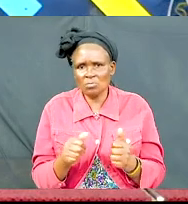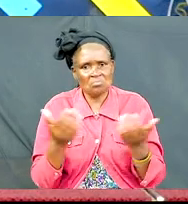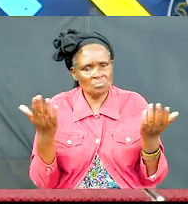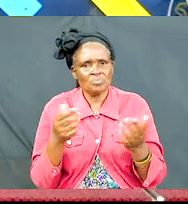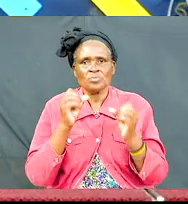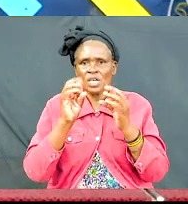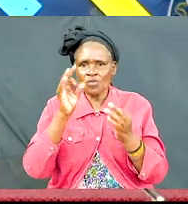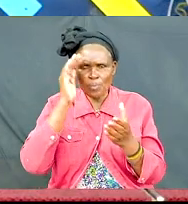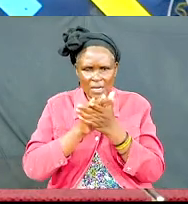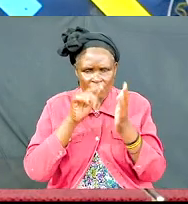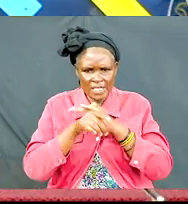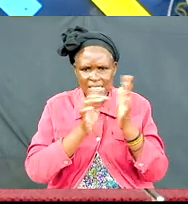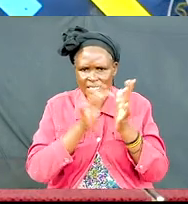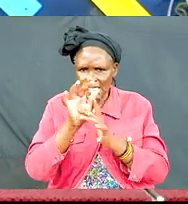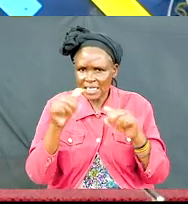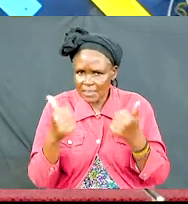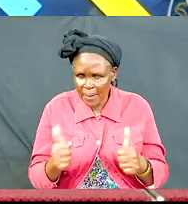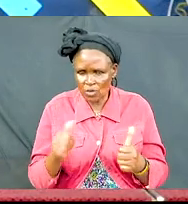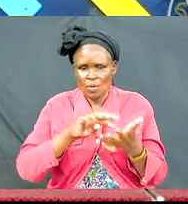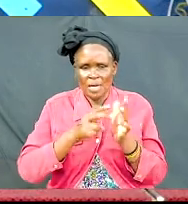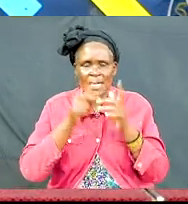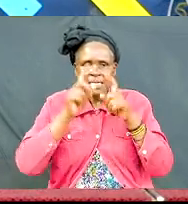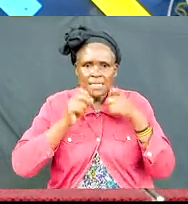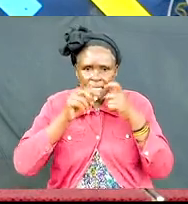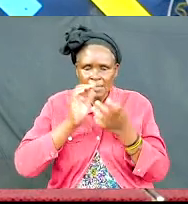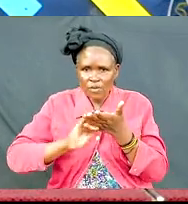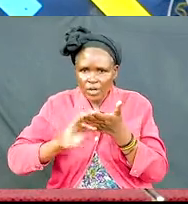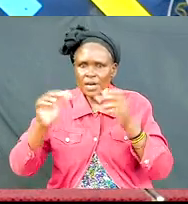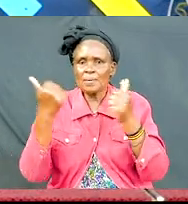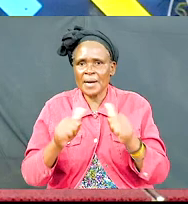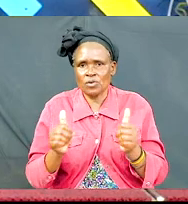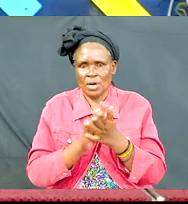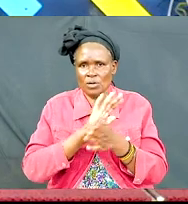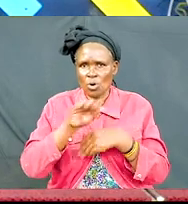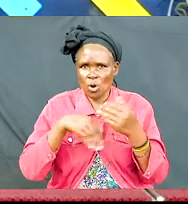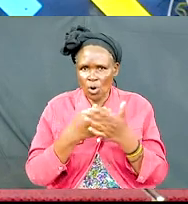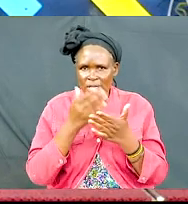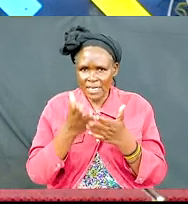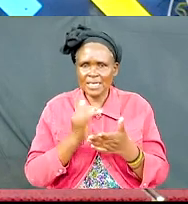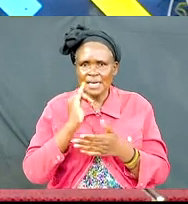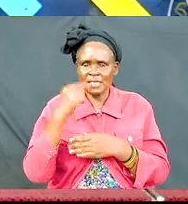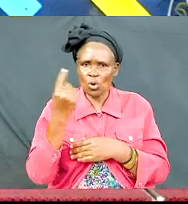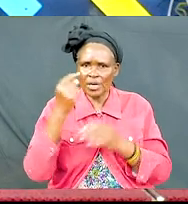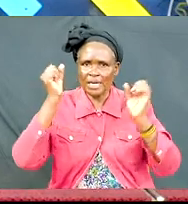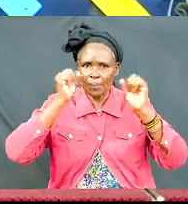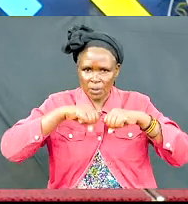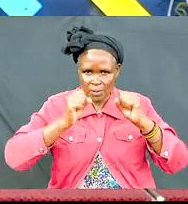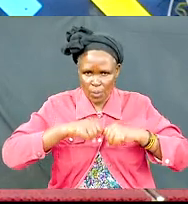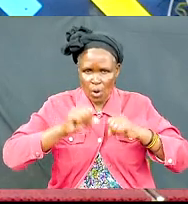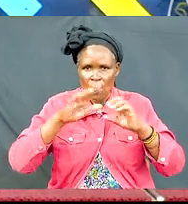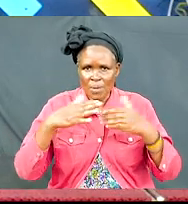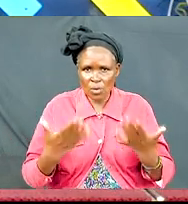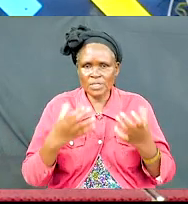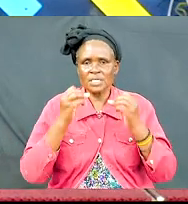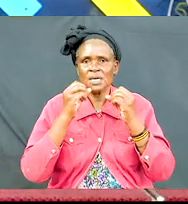Jesus. Then your sins are not forgiven. And all that is only possible because it's